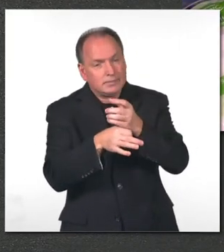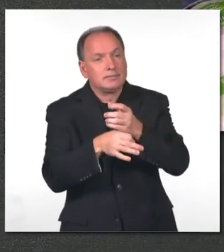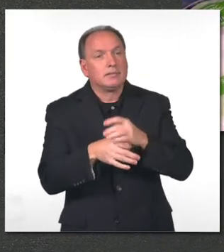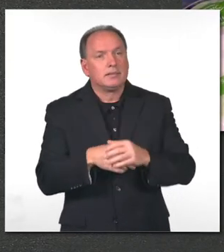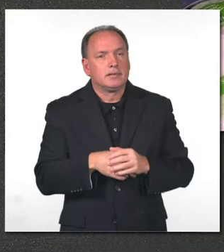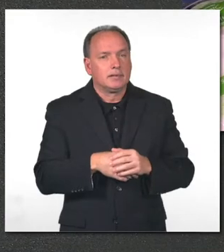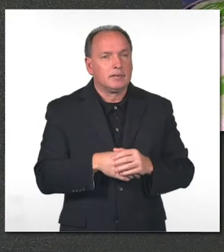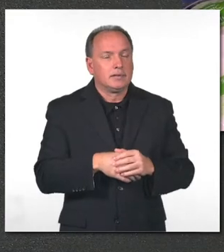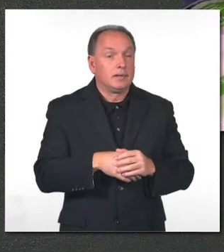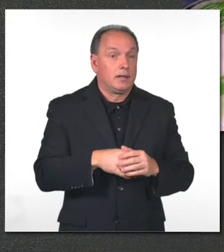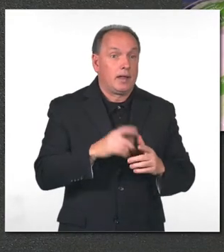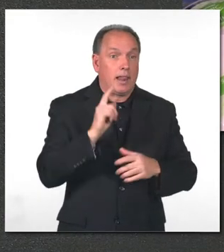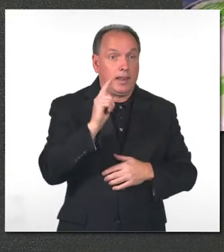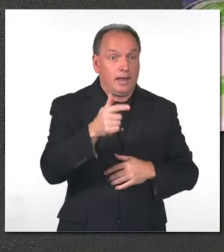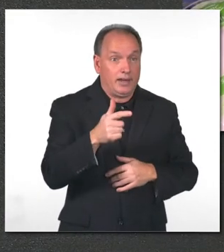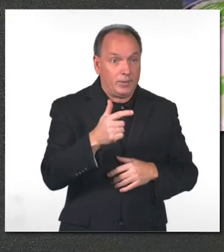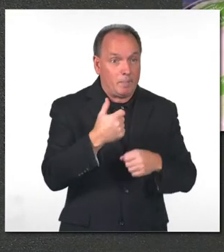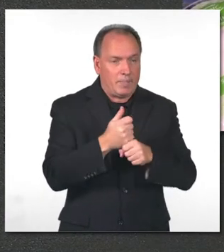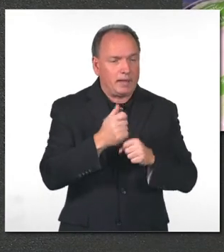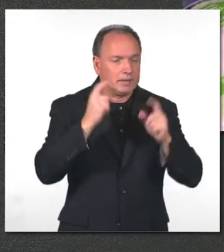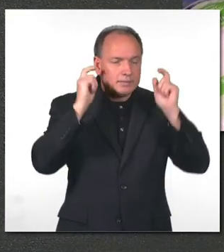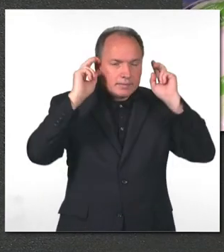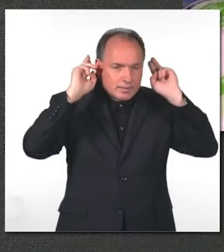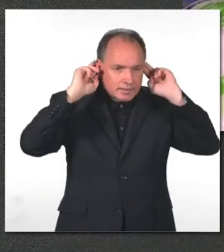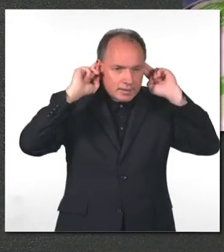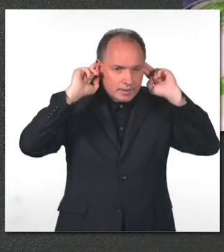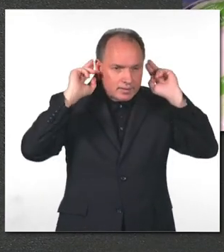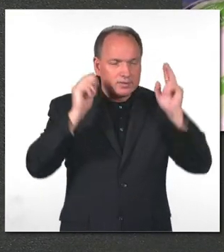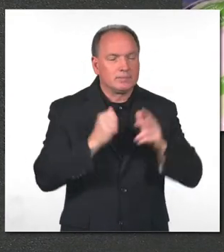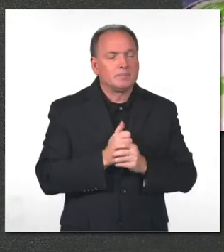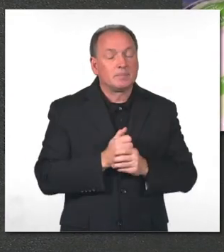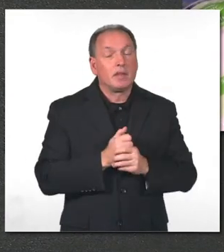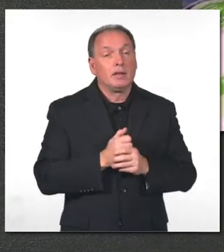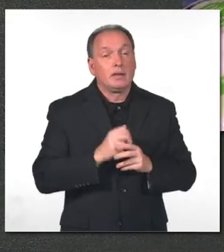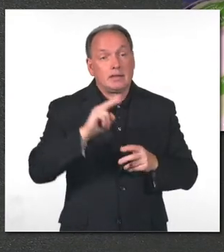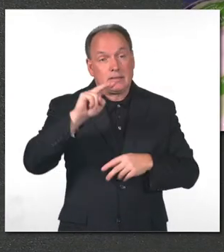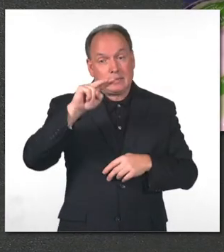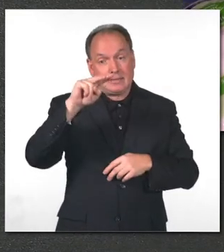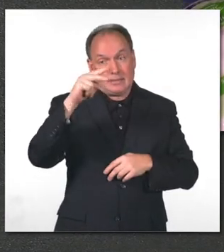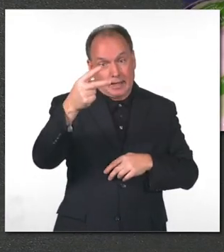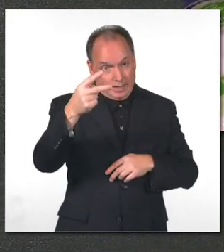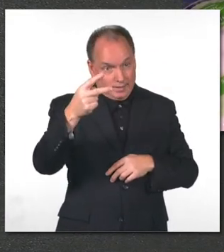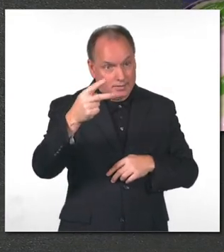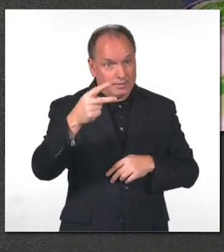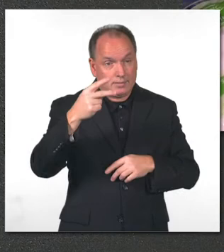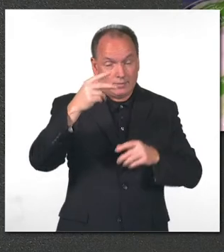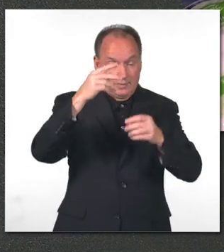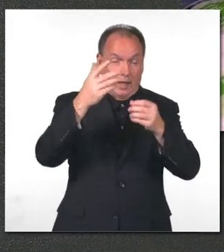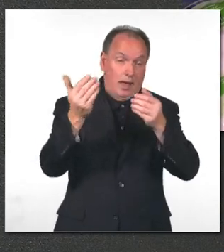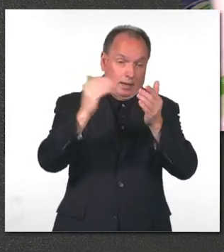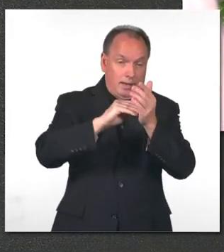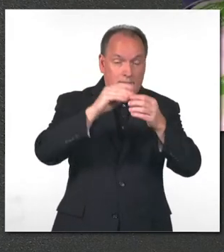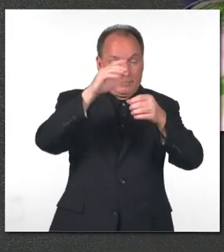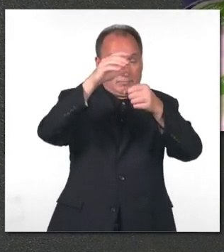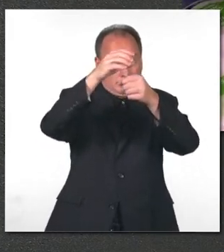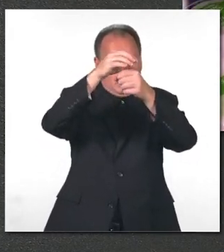These will be your bunny's ears. And then you're gonna take the other one and go right over the top again.